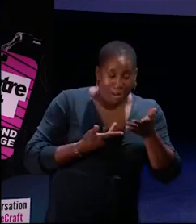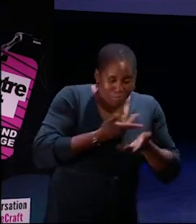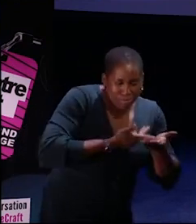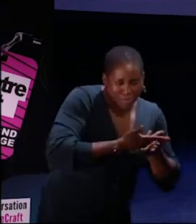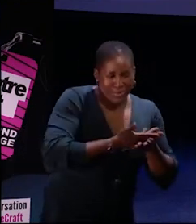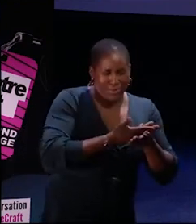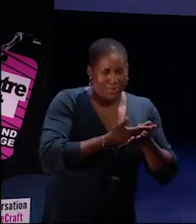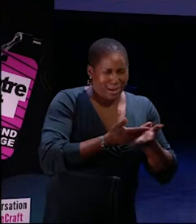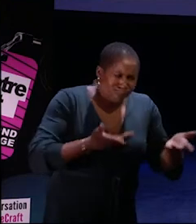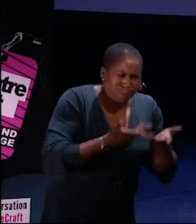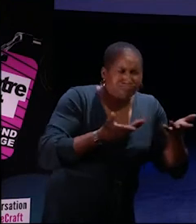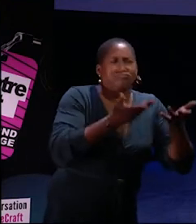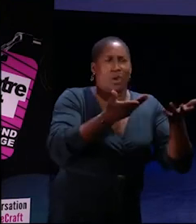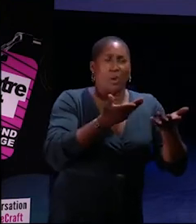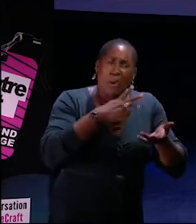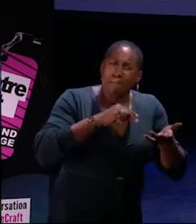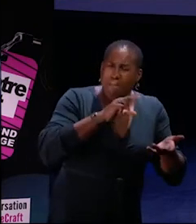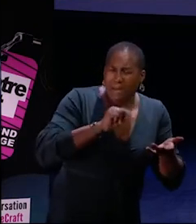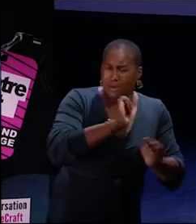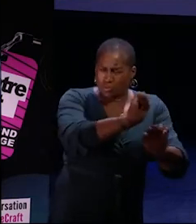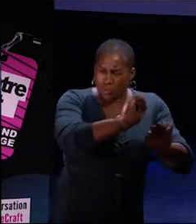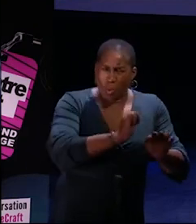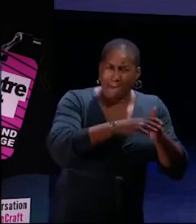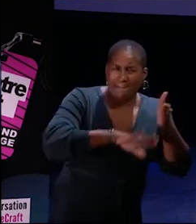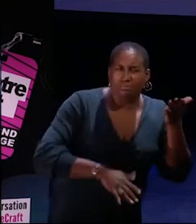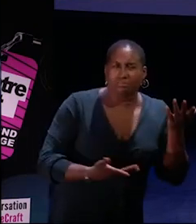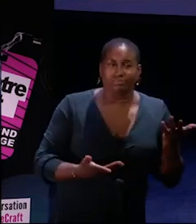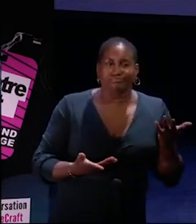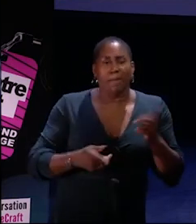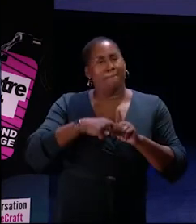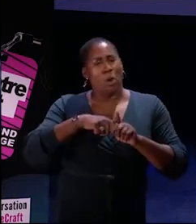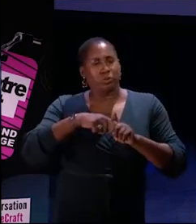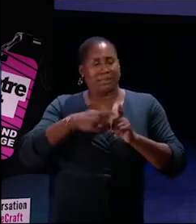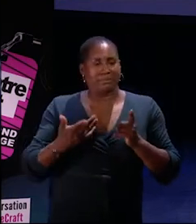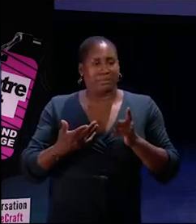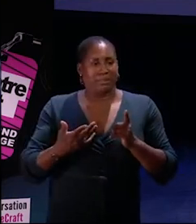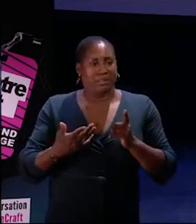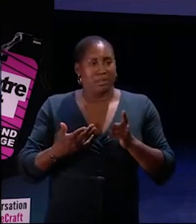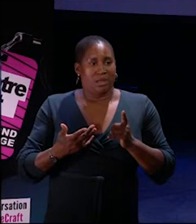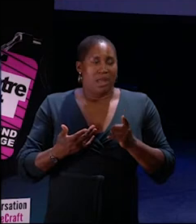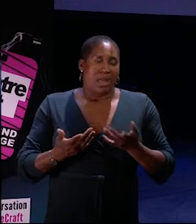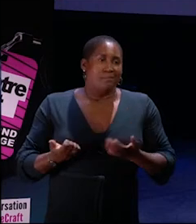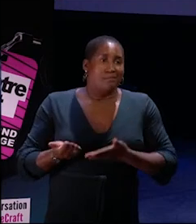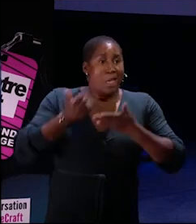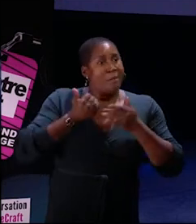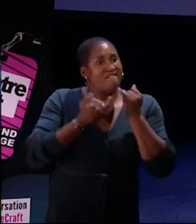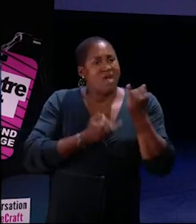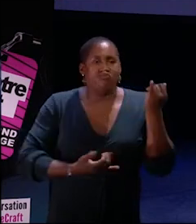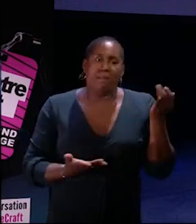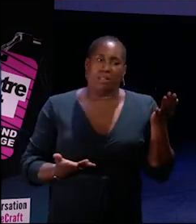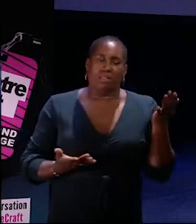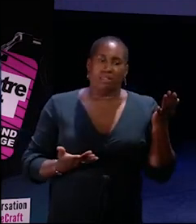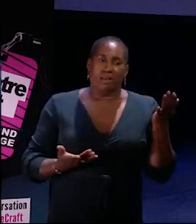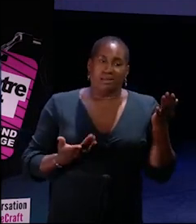other to have a voice and to speak out, the better. Because we can be positive, but also it creates a vulnerability if we're honest as well.